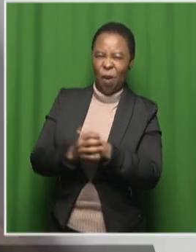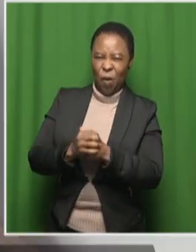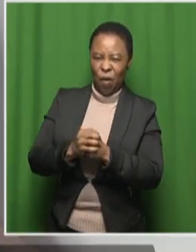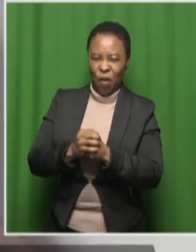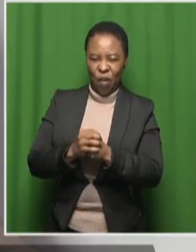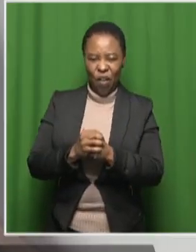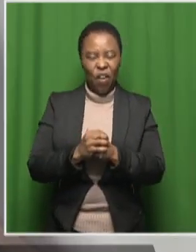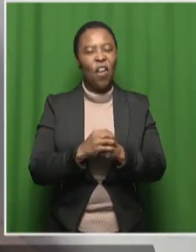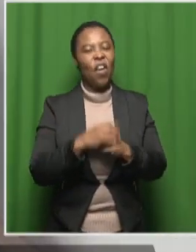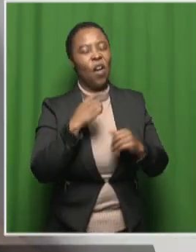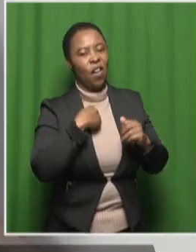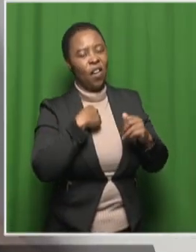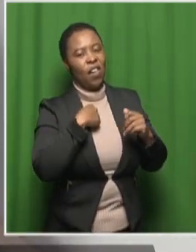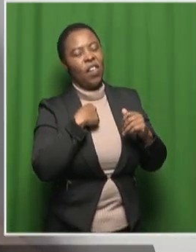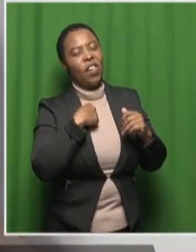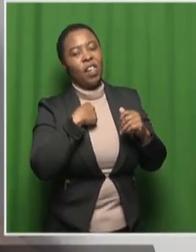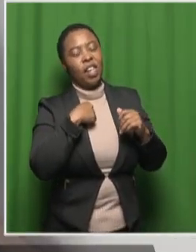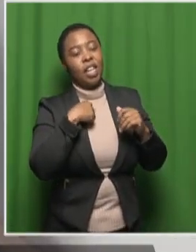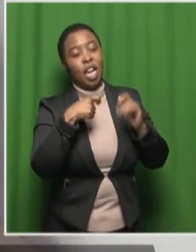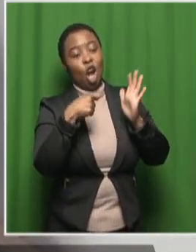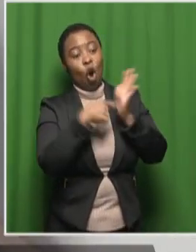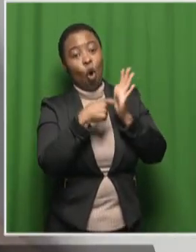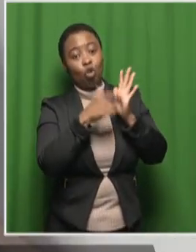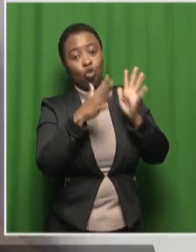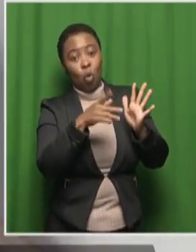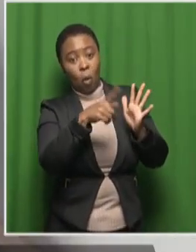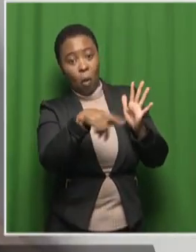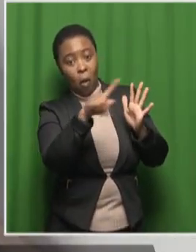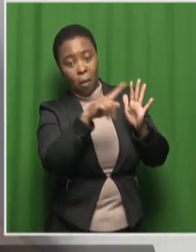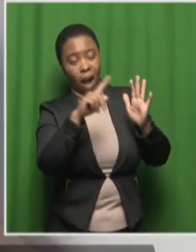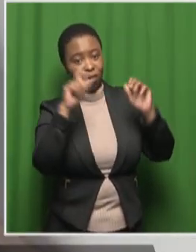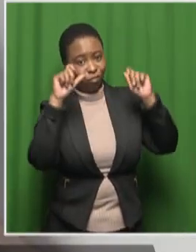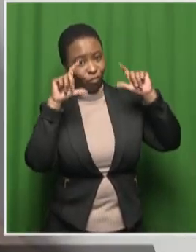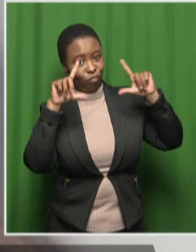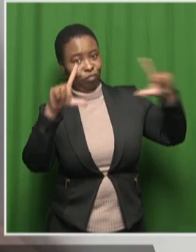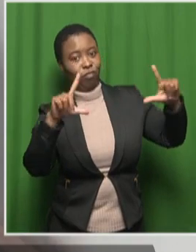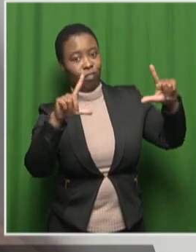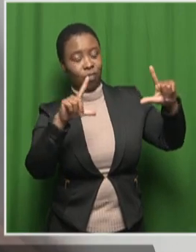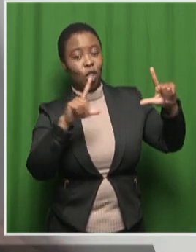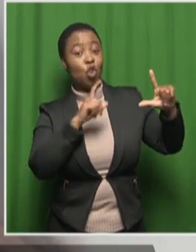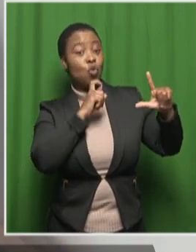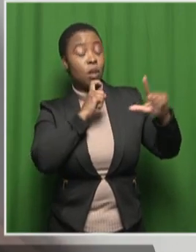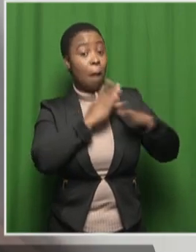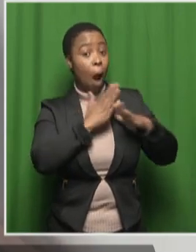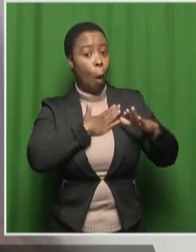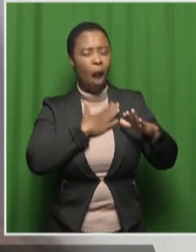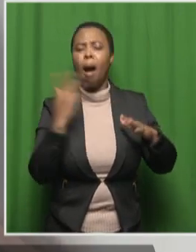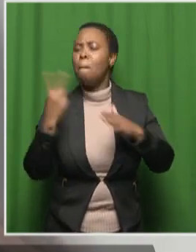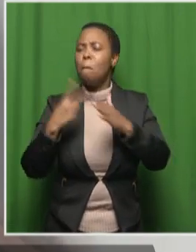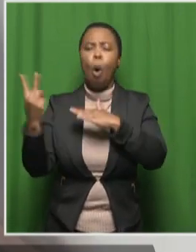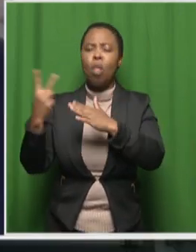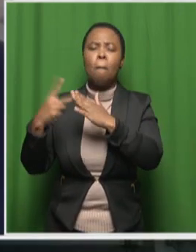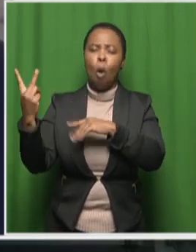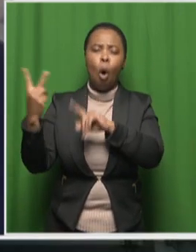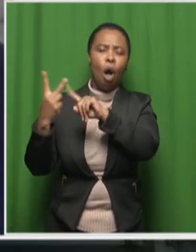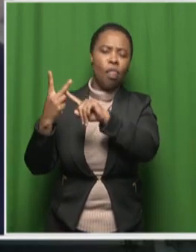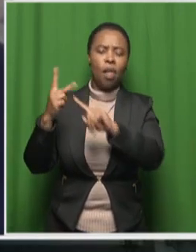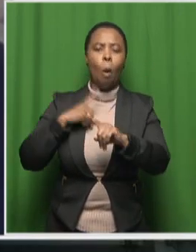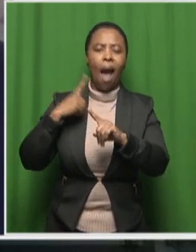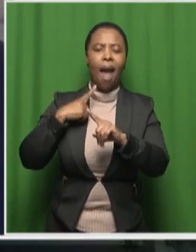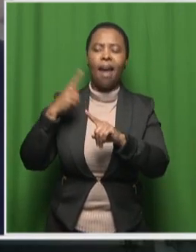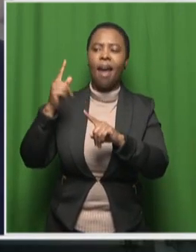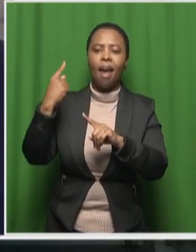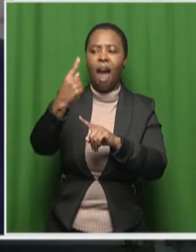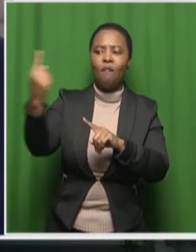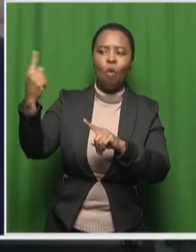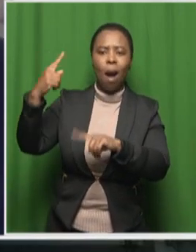How do I envision the consumer or how the consumer would use my work? Both. Because obviously everyone's different, but there's